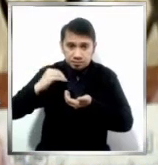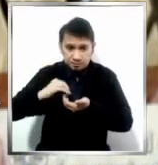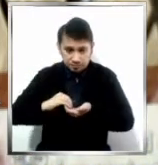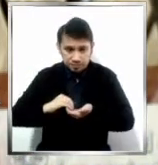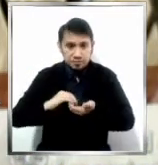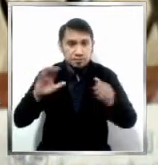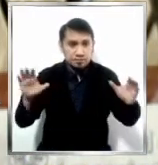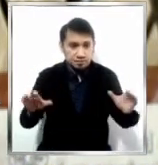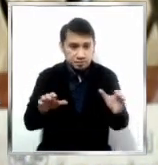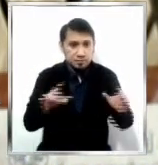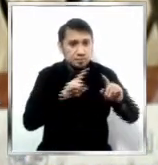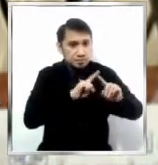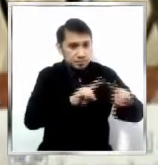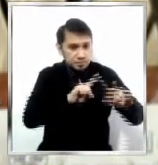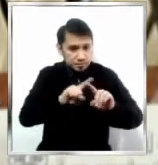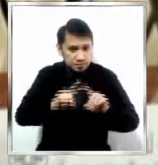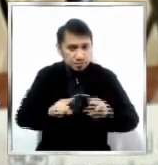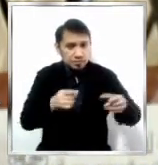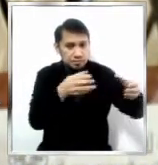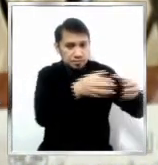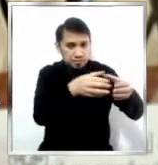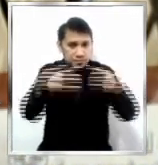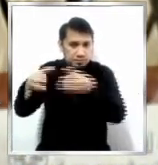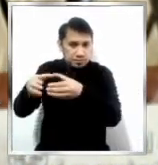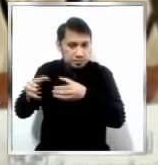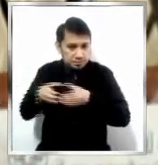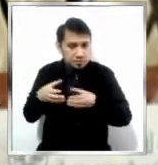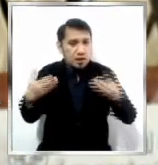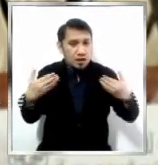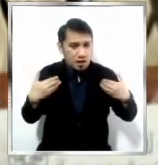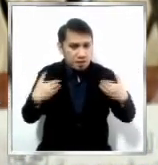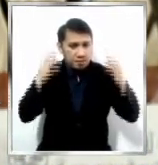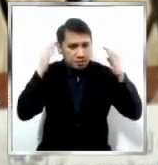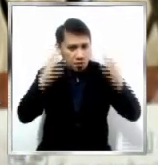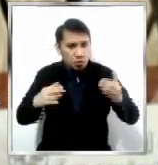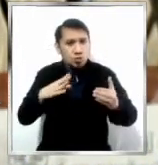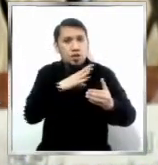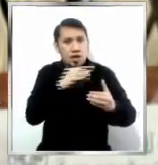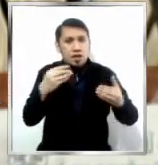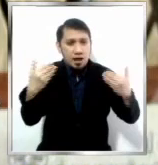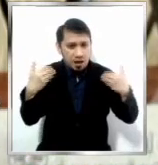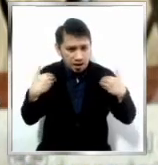agencies, focused and coordinated, so that